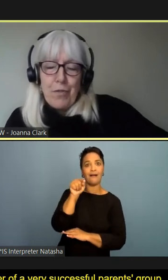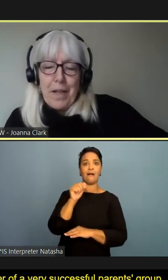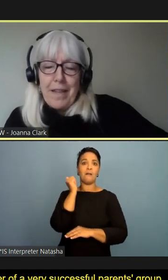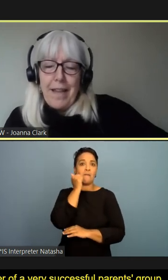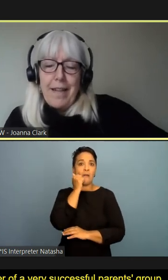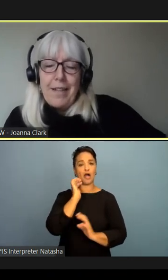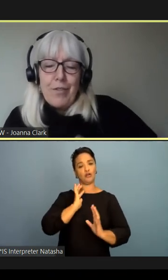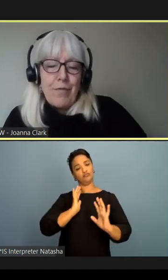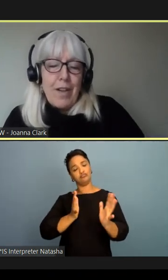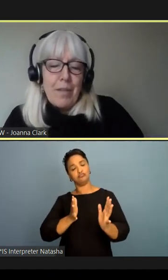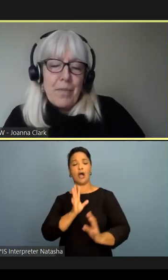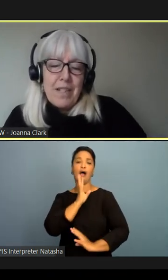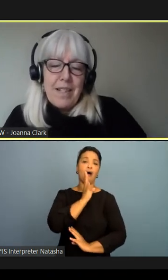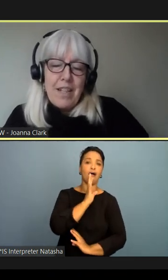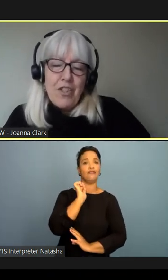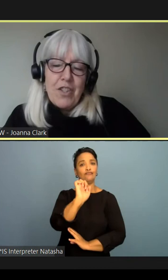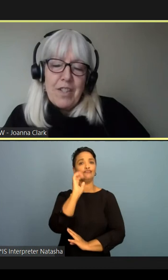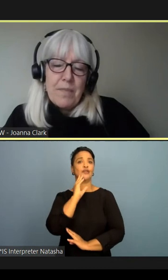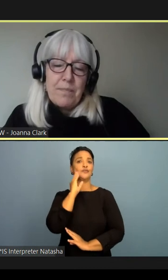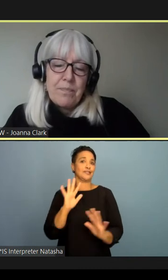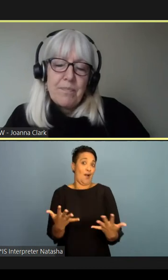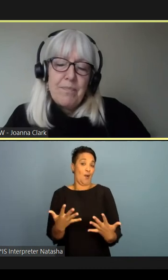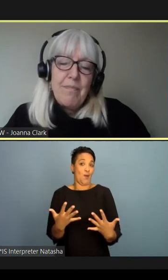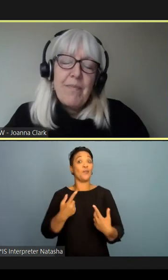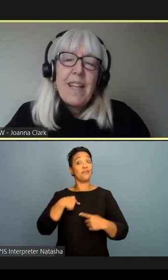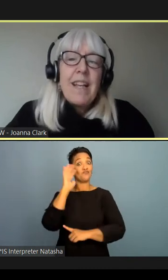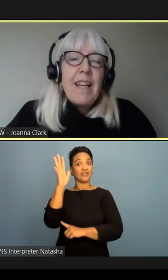for thought by the end of our presentations.